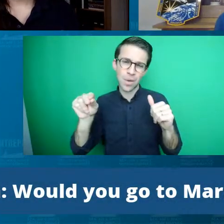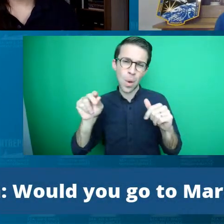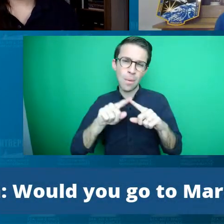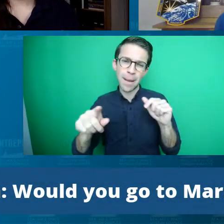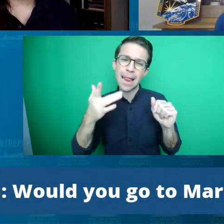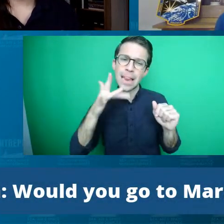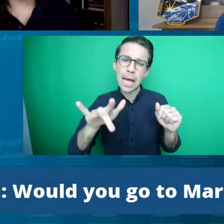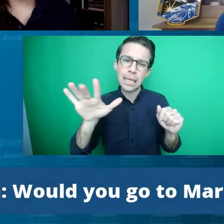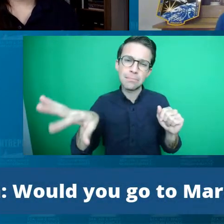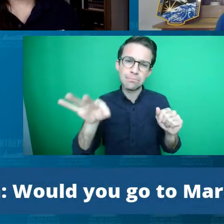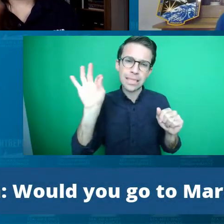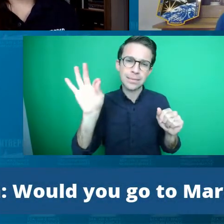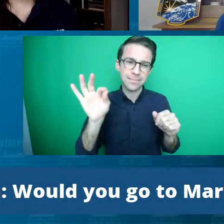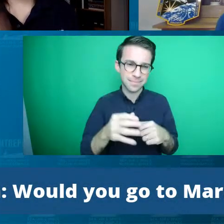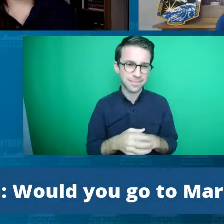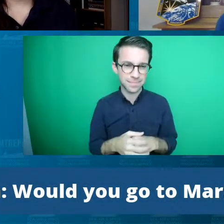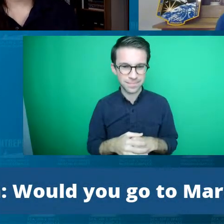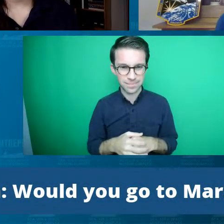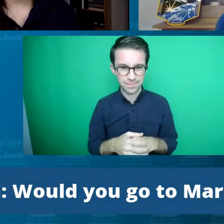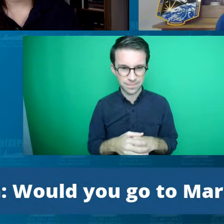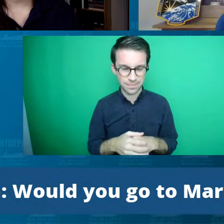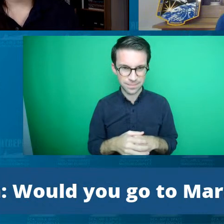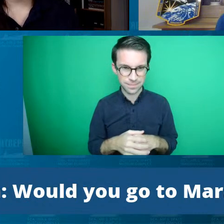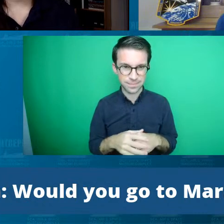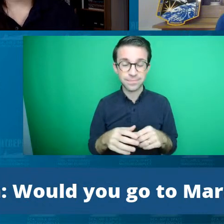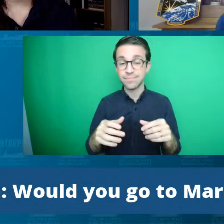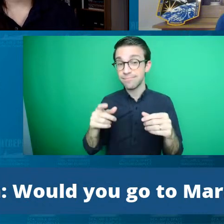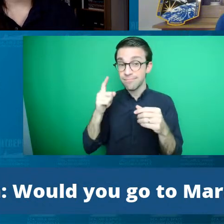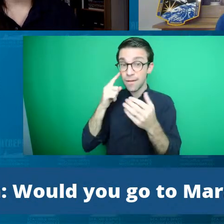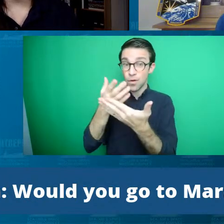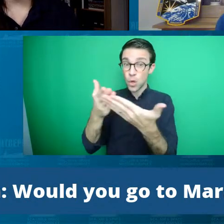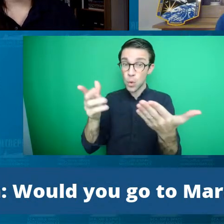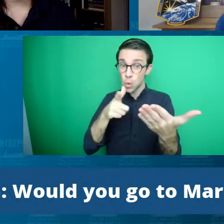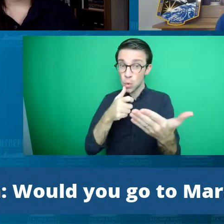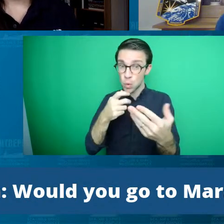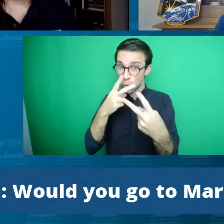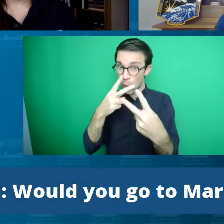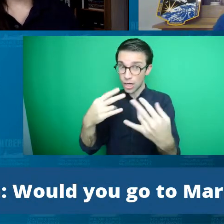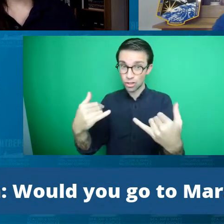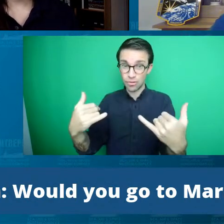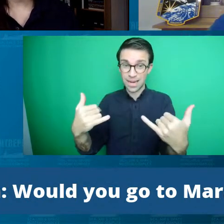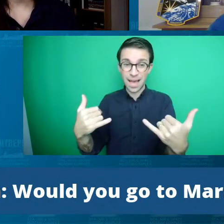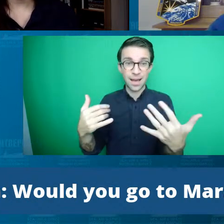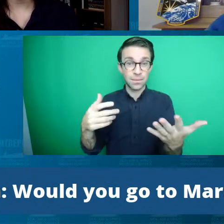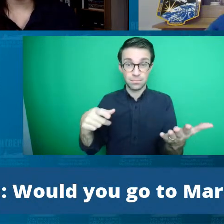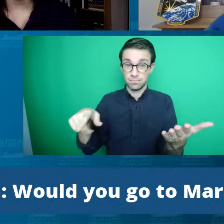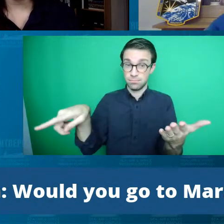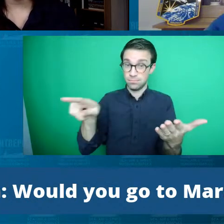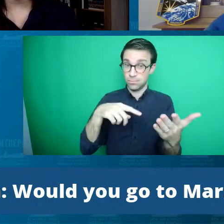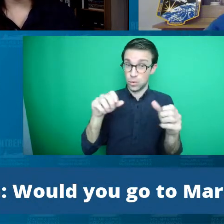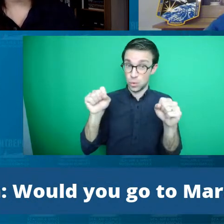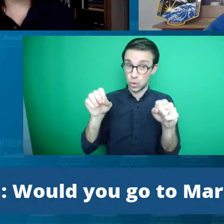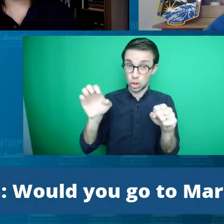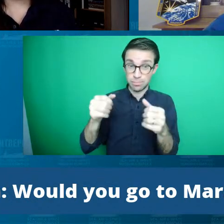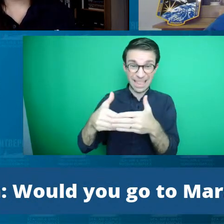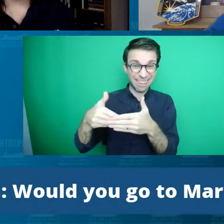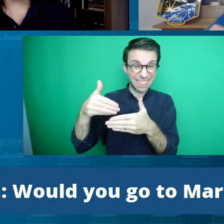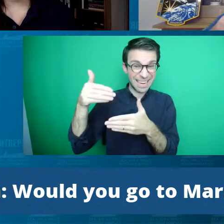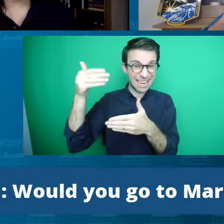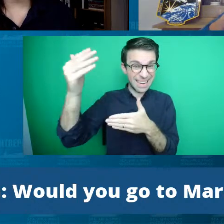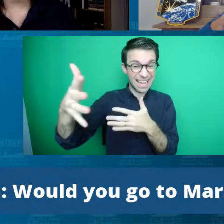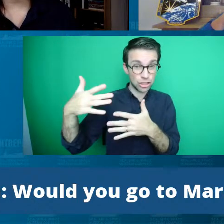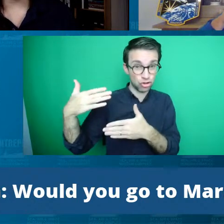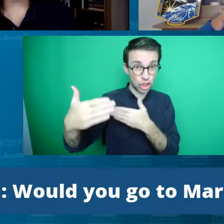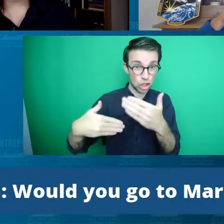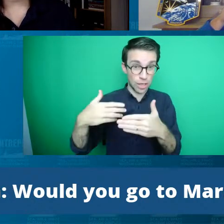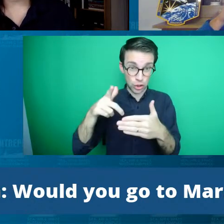Yeah, and I was actually going to say, for those who are out there, watching this stream now, you all might be the next generation of astronauts going up